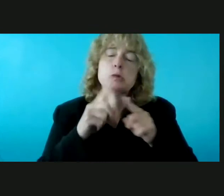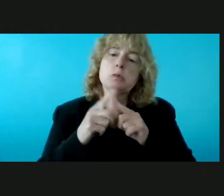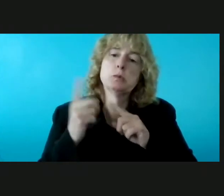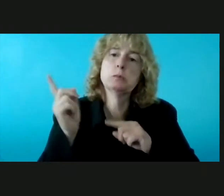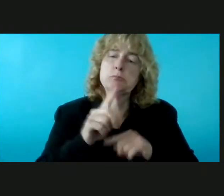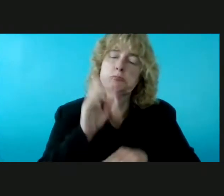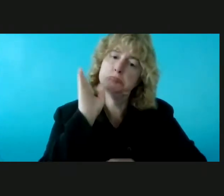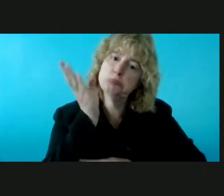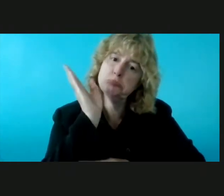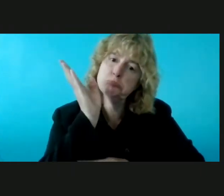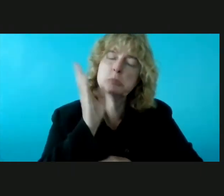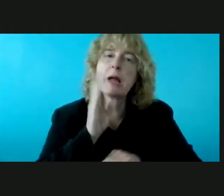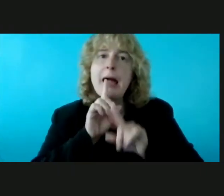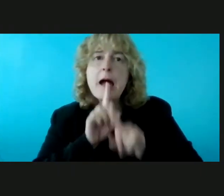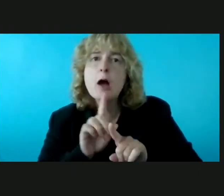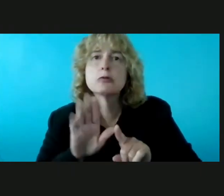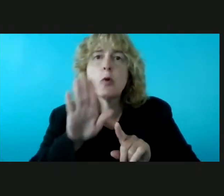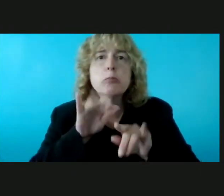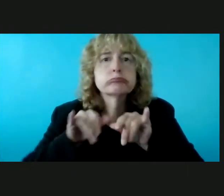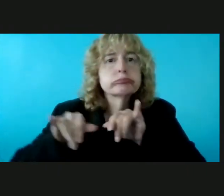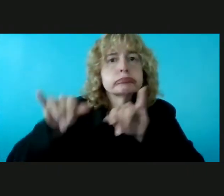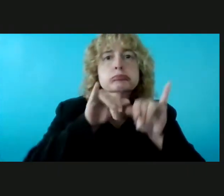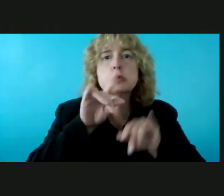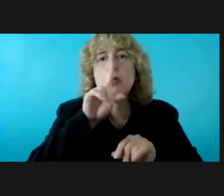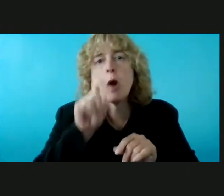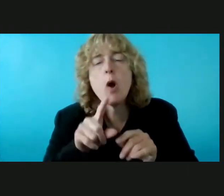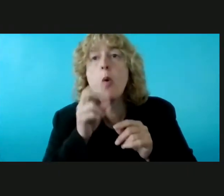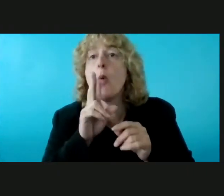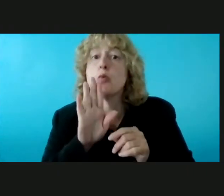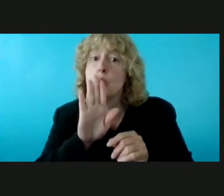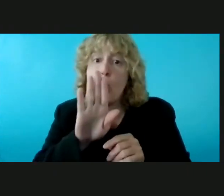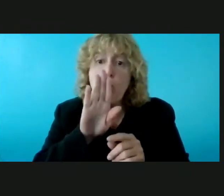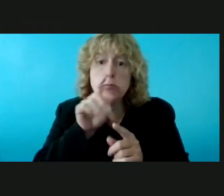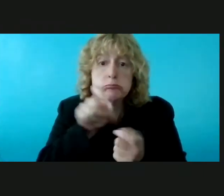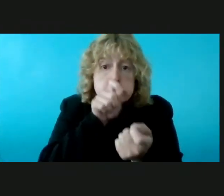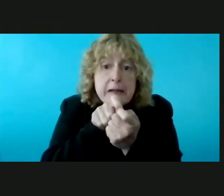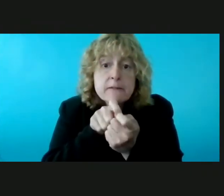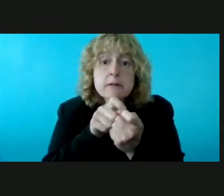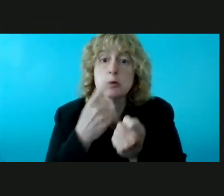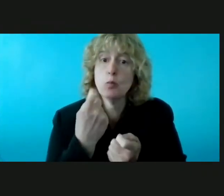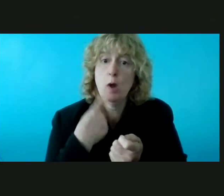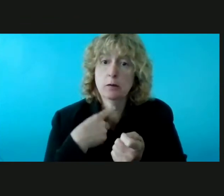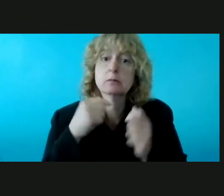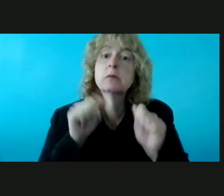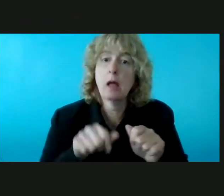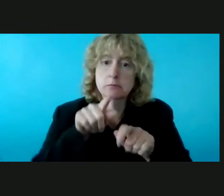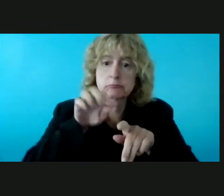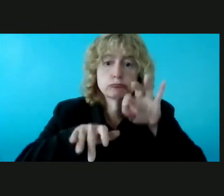you put into our chat or text us. The text number is